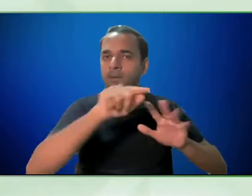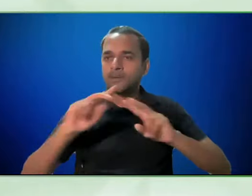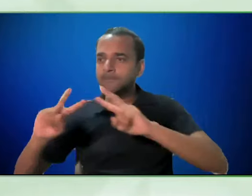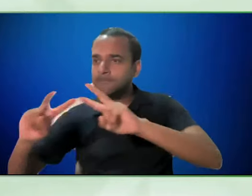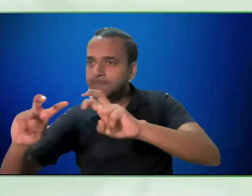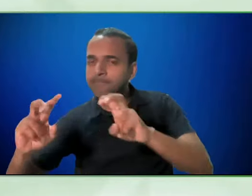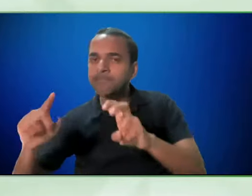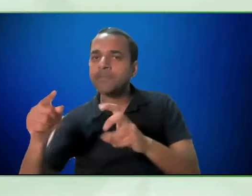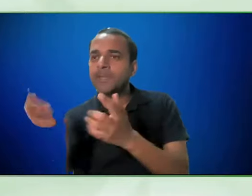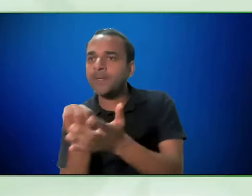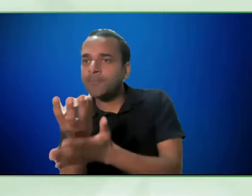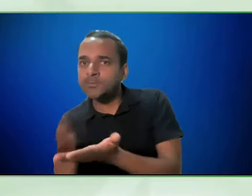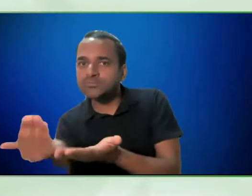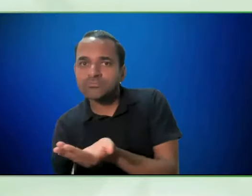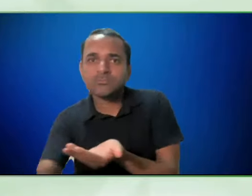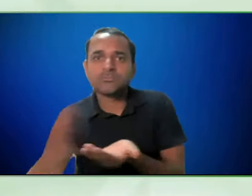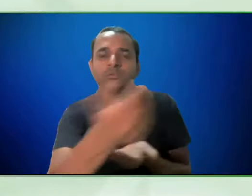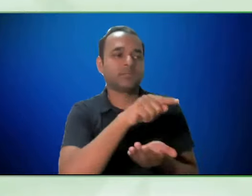of